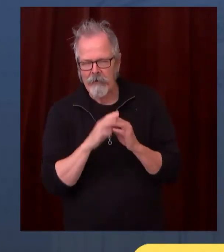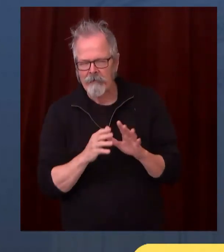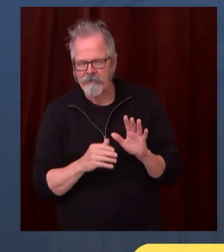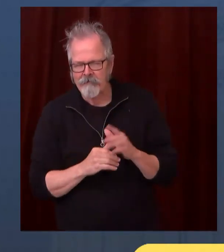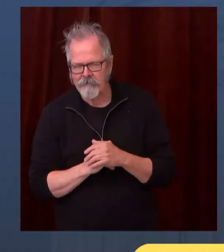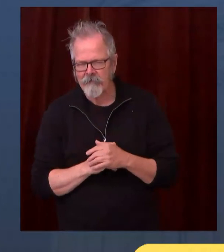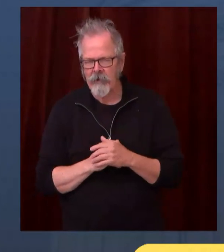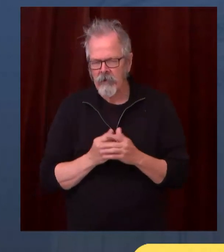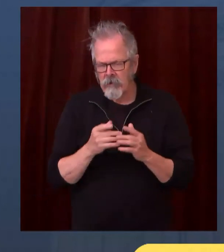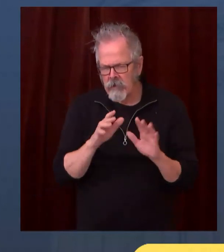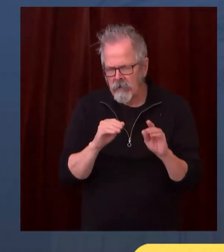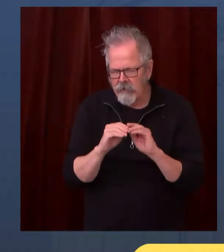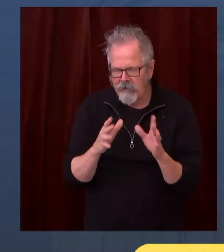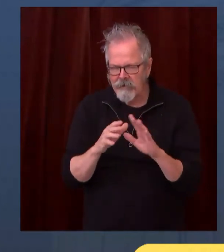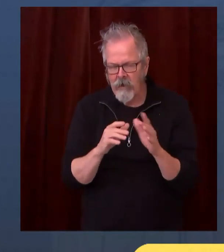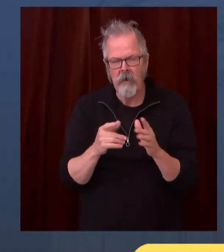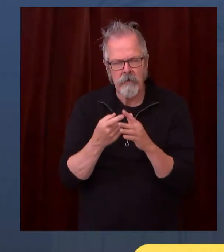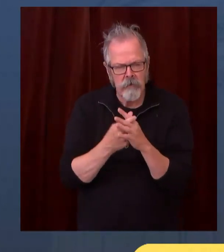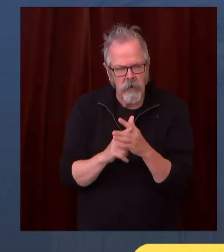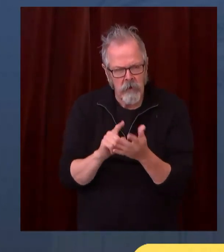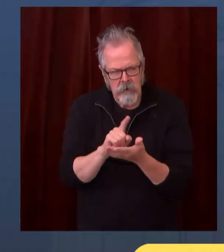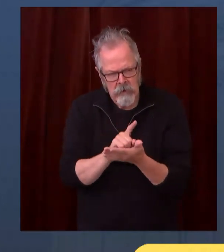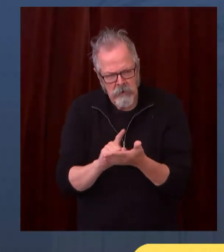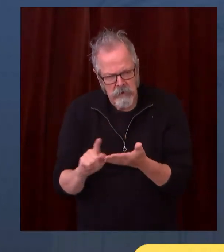so outdoor visits can start on Monday?